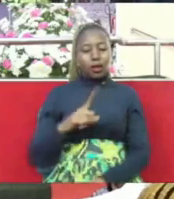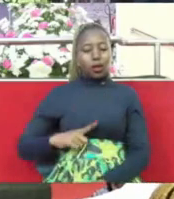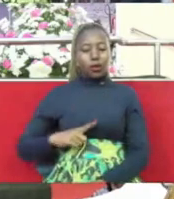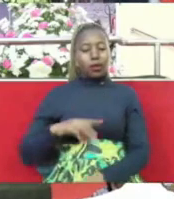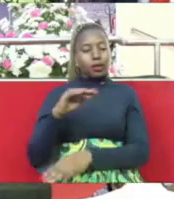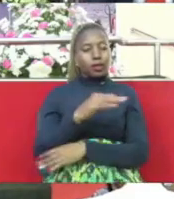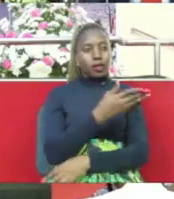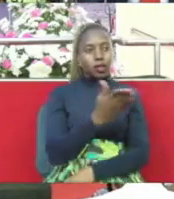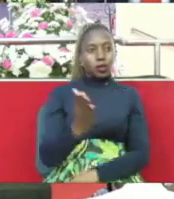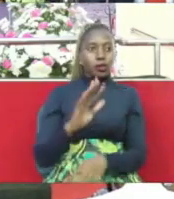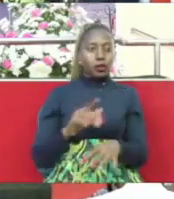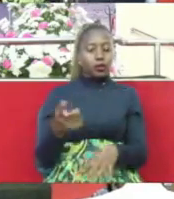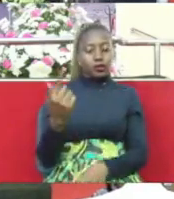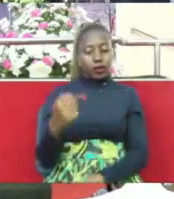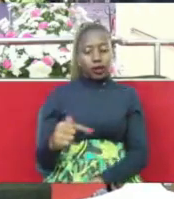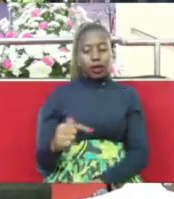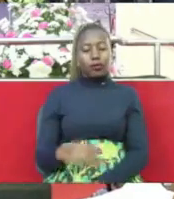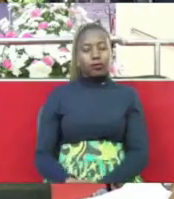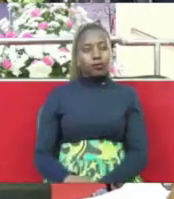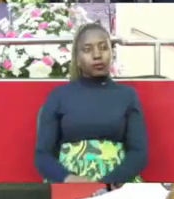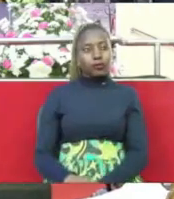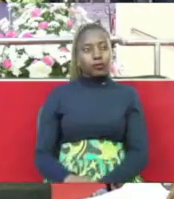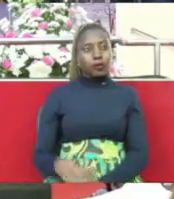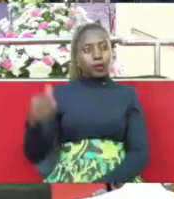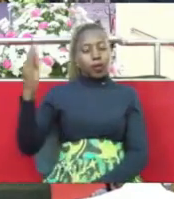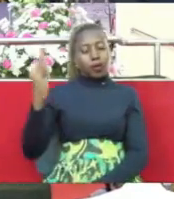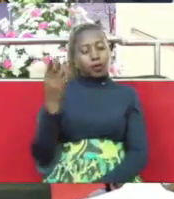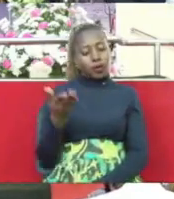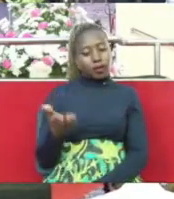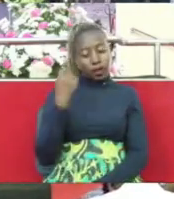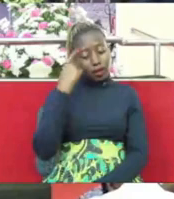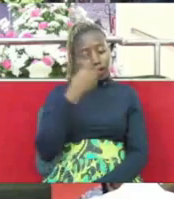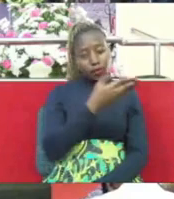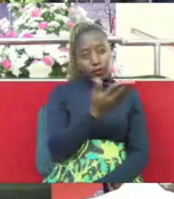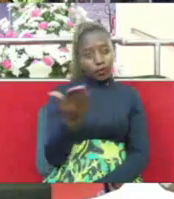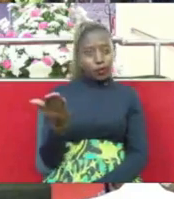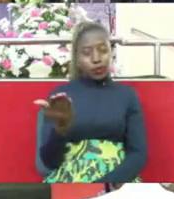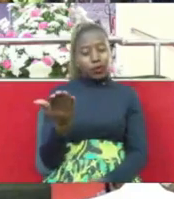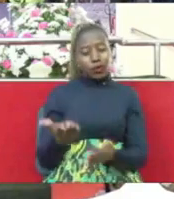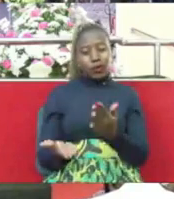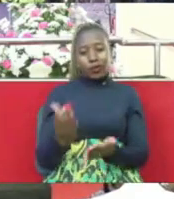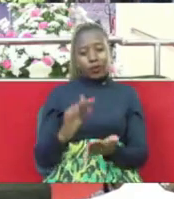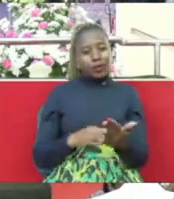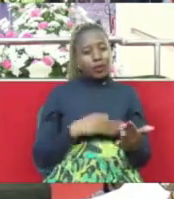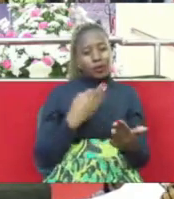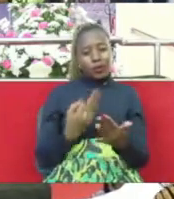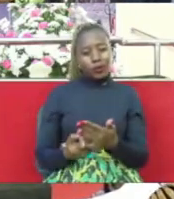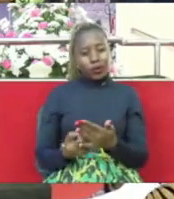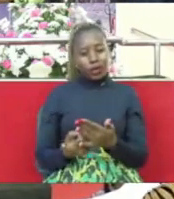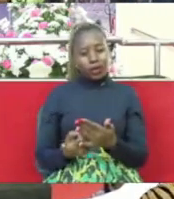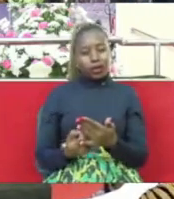you. I'm still available for you. Bado nipo kwa sababu yako. You could have fallen, just drifted and